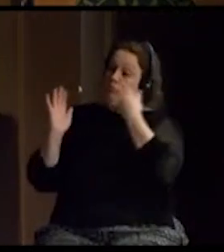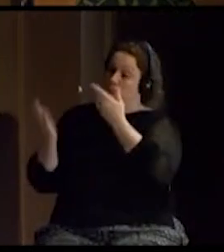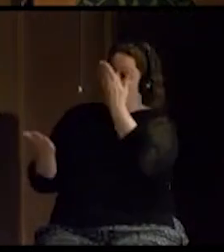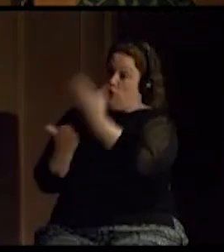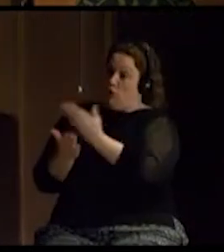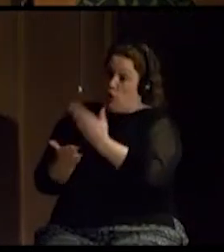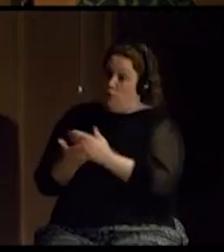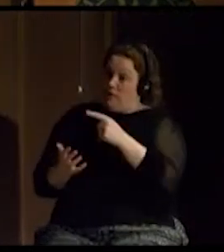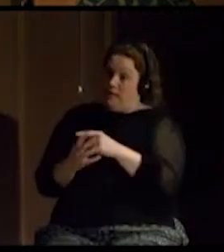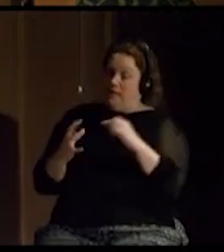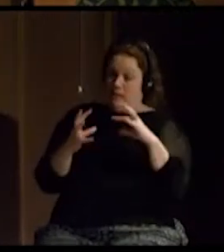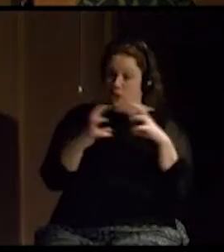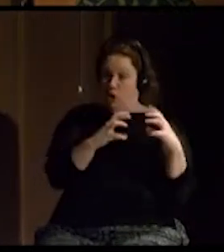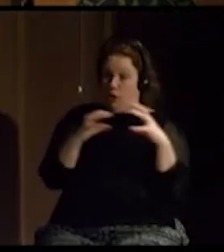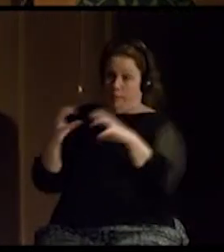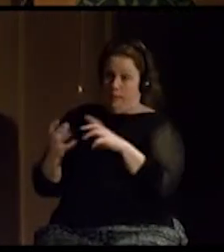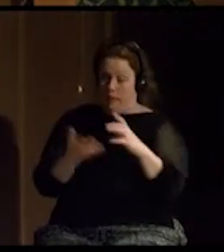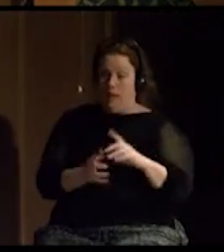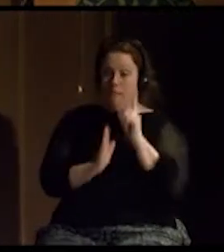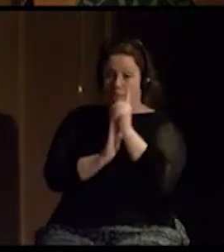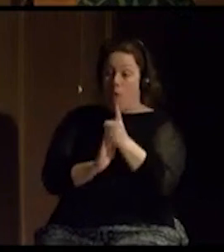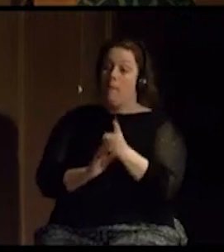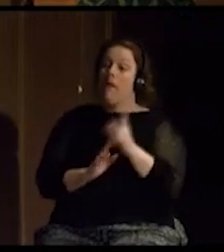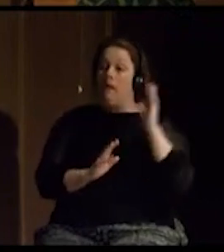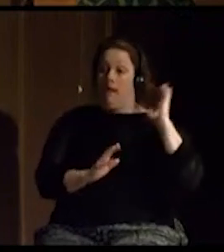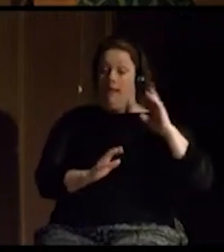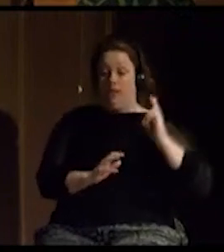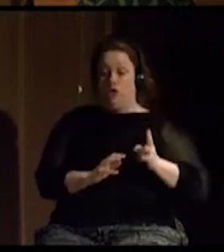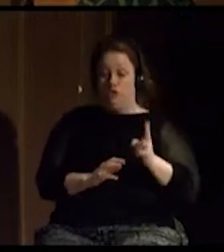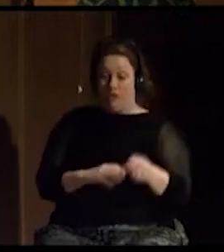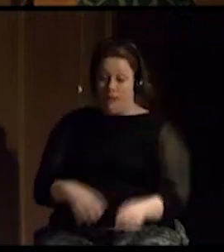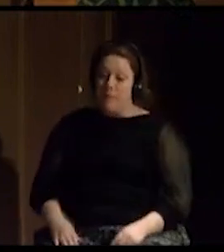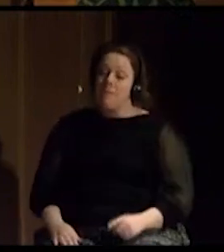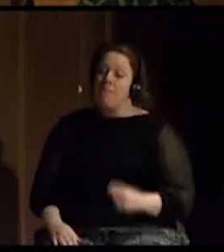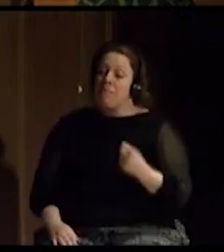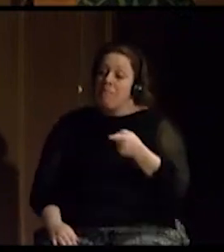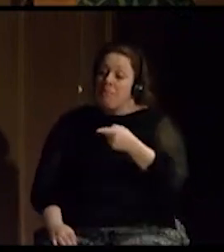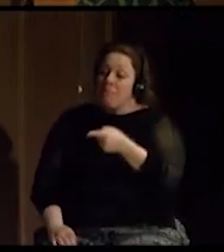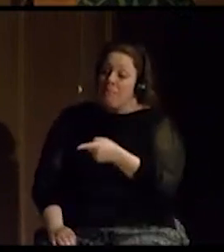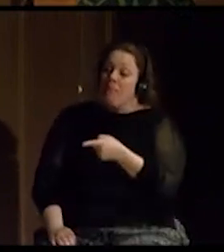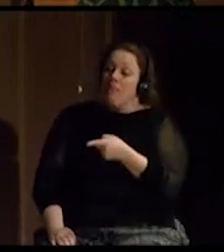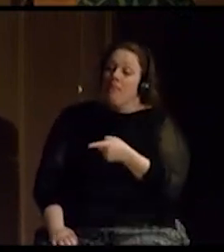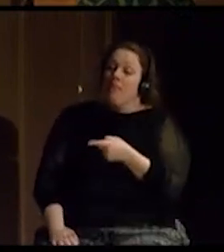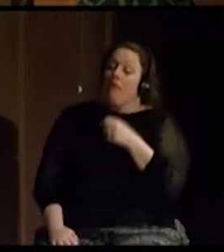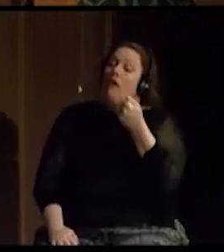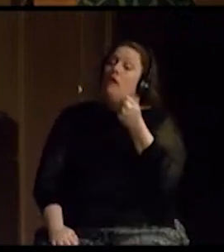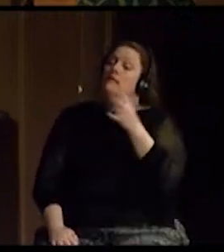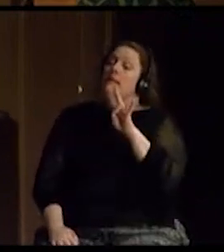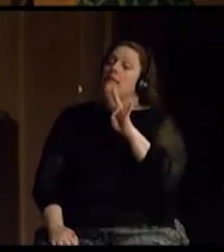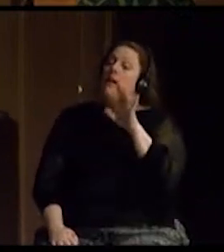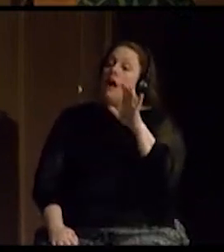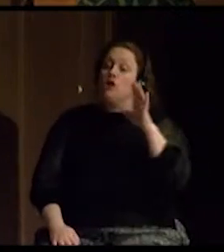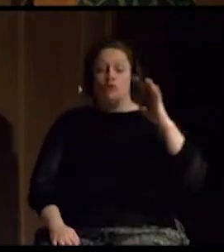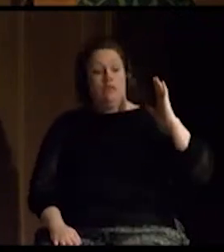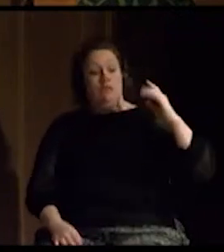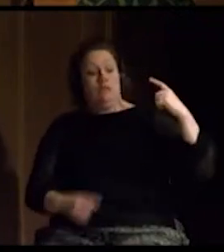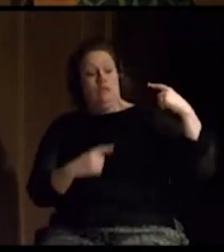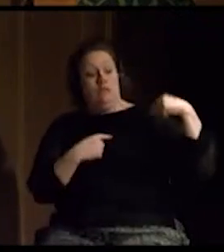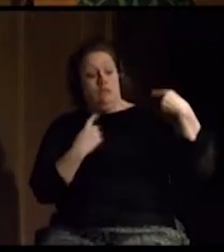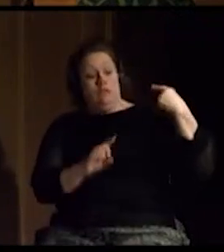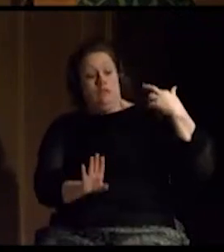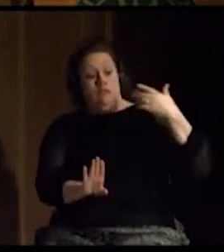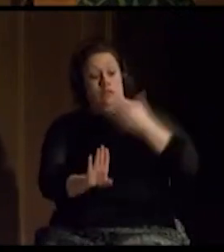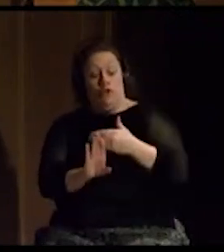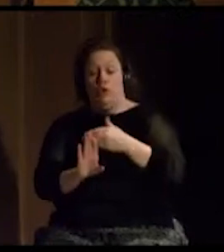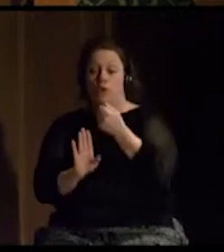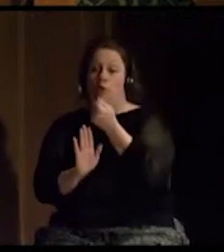history. Smallpox epidemics, almost one in every generation from the 1700s to 1862,